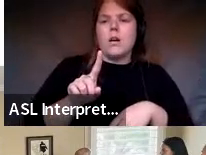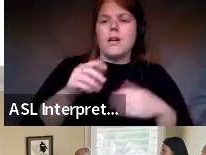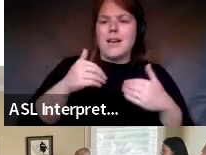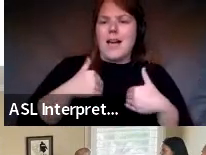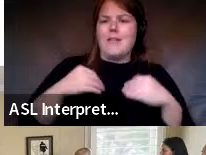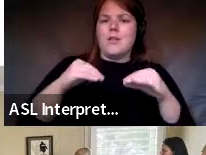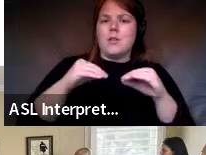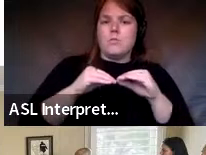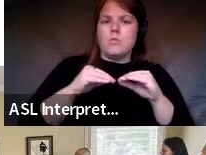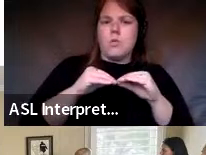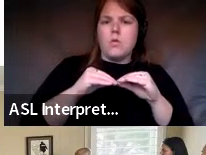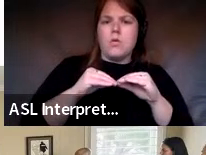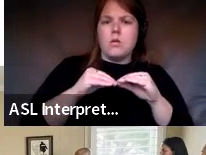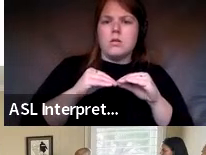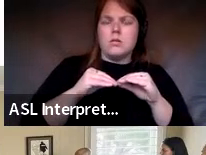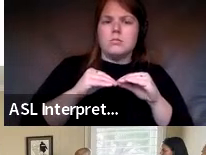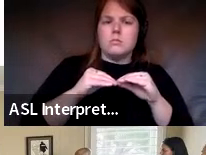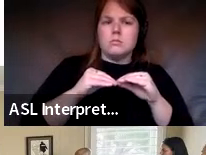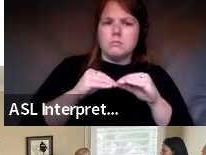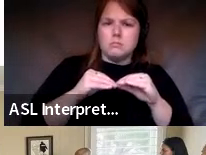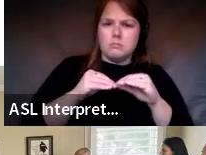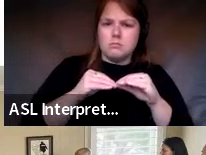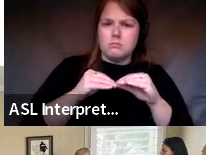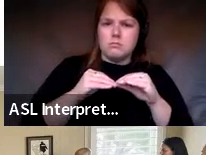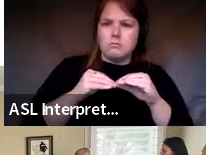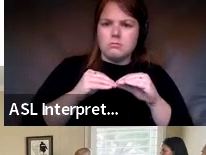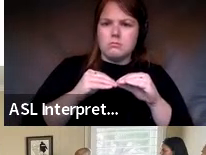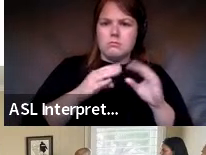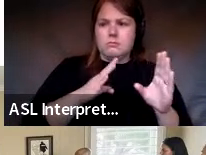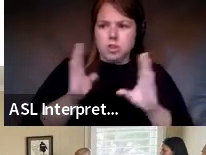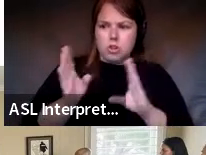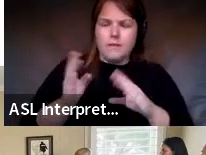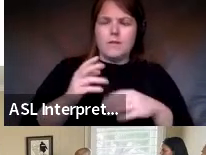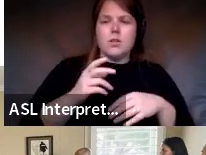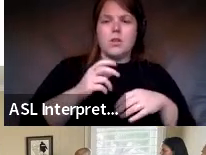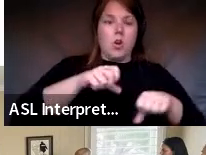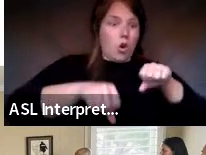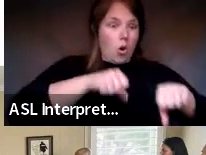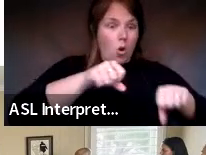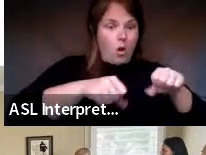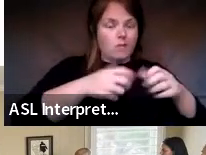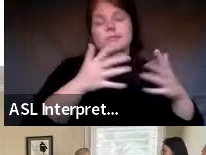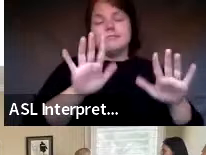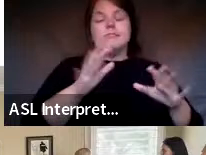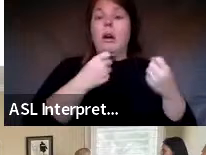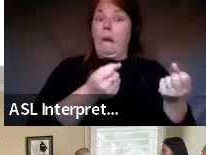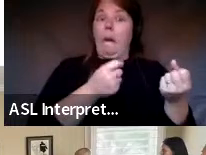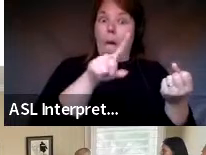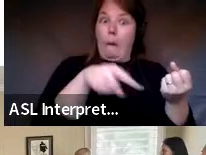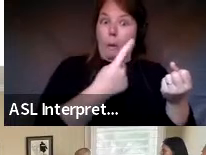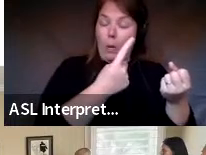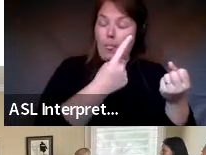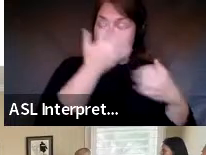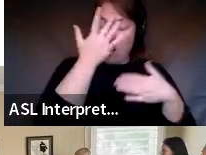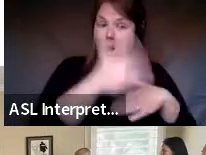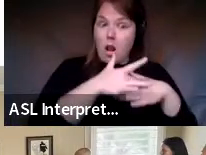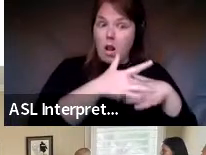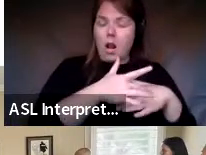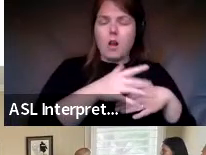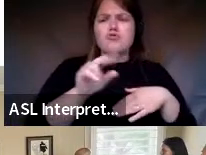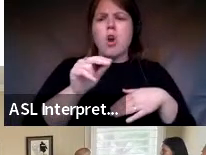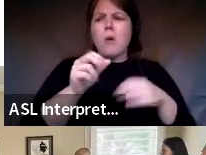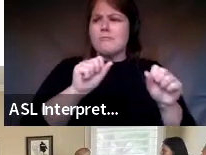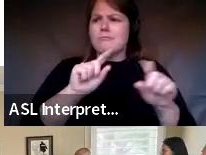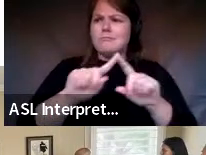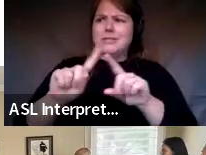shift from having a car-centric mentality to including all modes of travel,